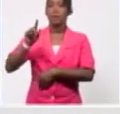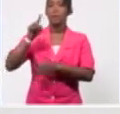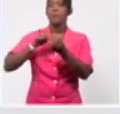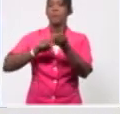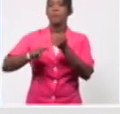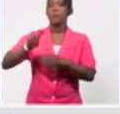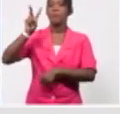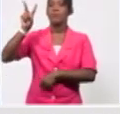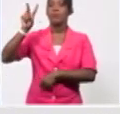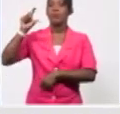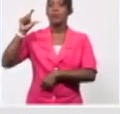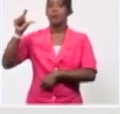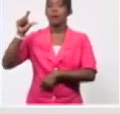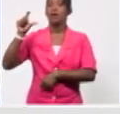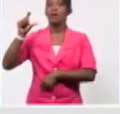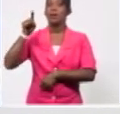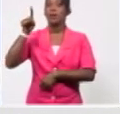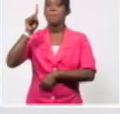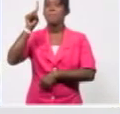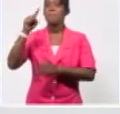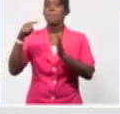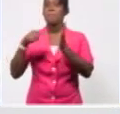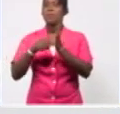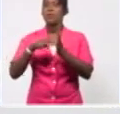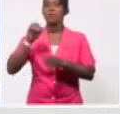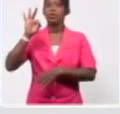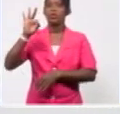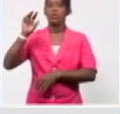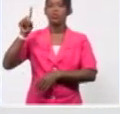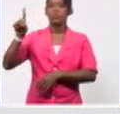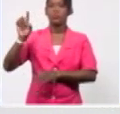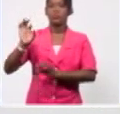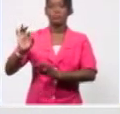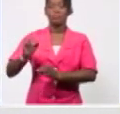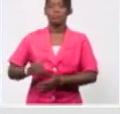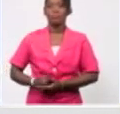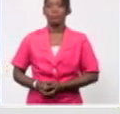564 in the Genetic Engineering and Biotechnology Center Lab,